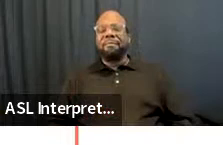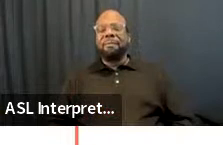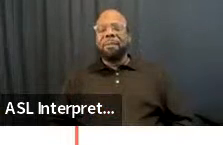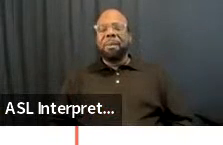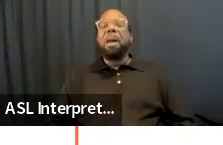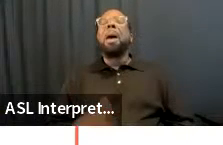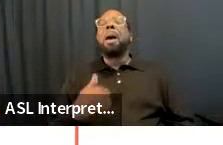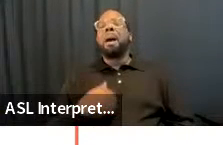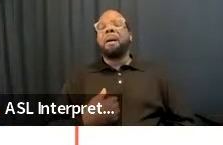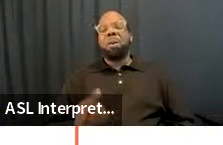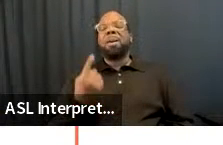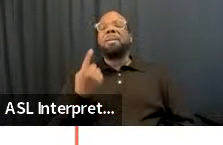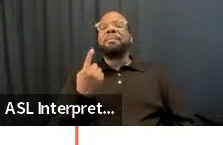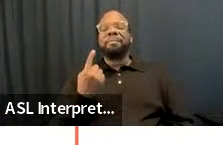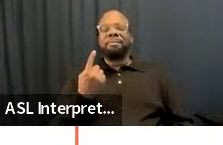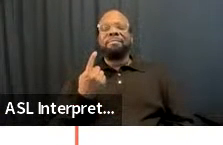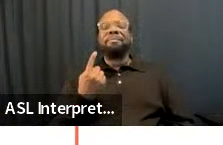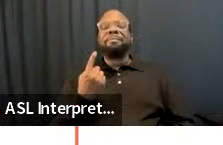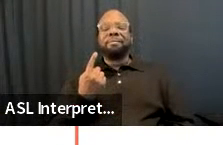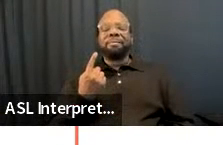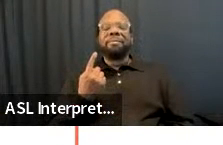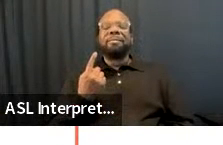We have one.